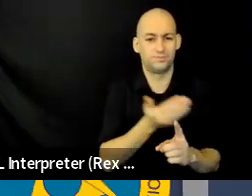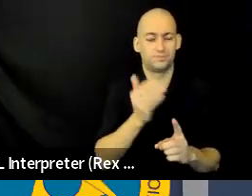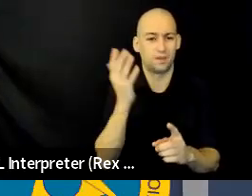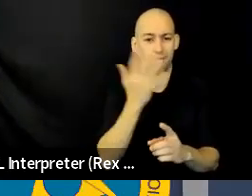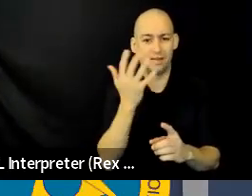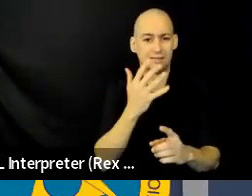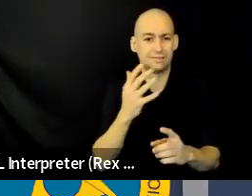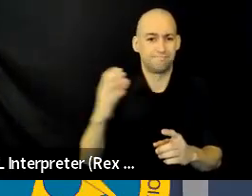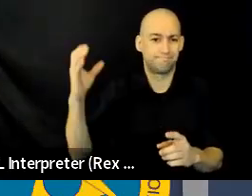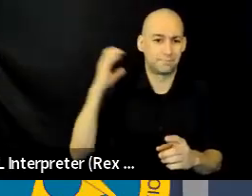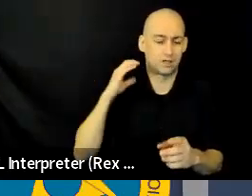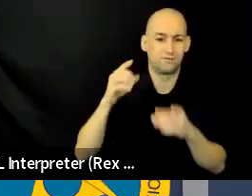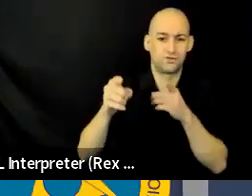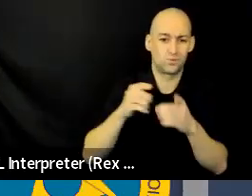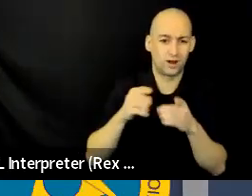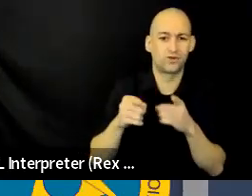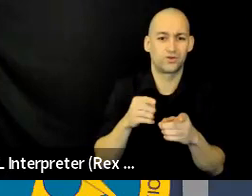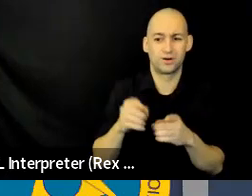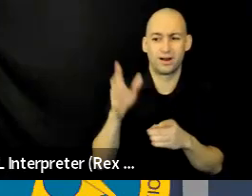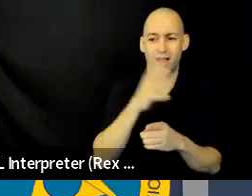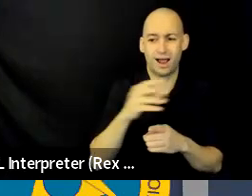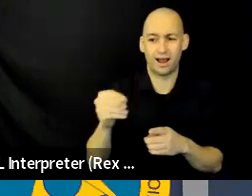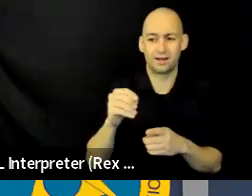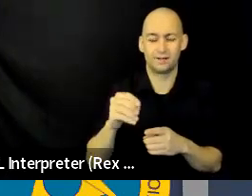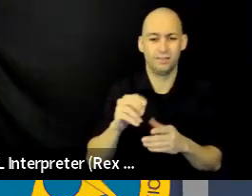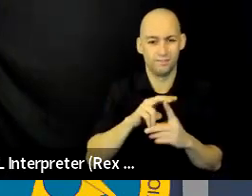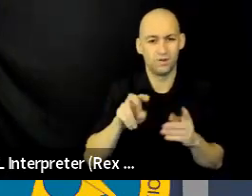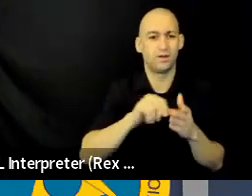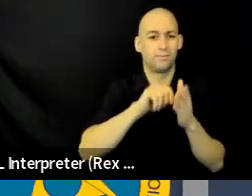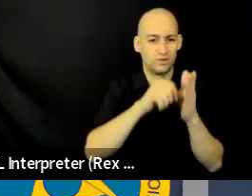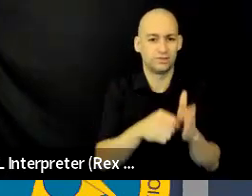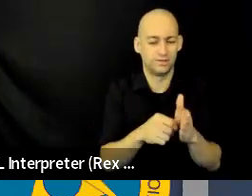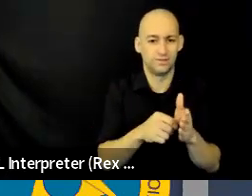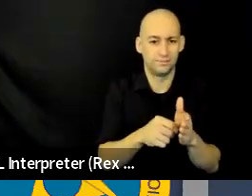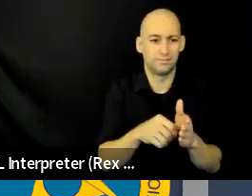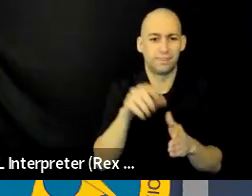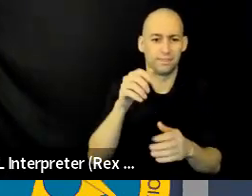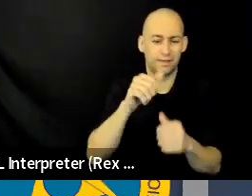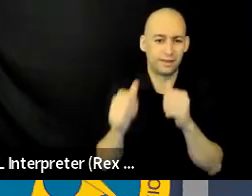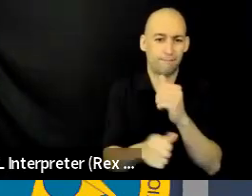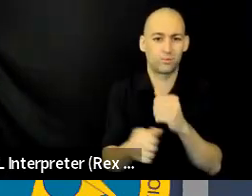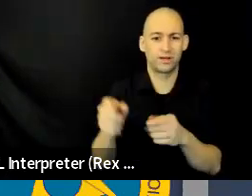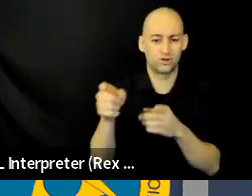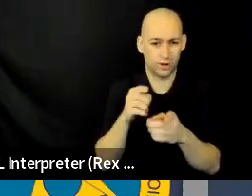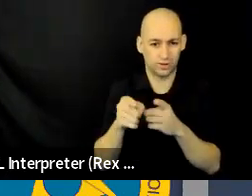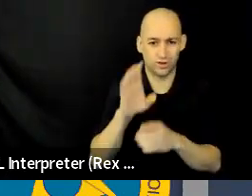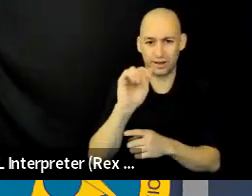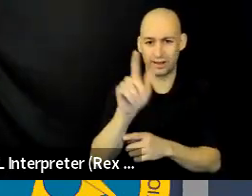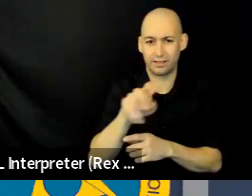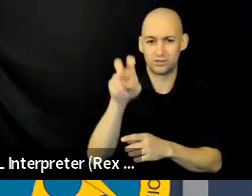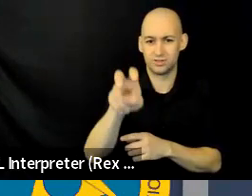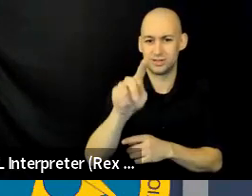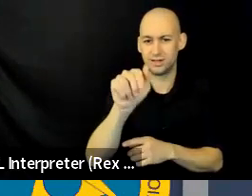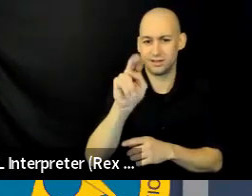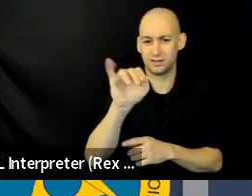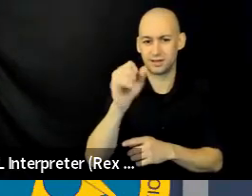amazing executive director and our incredibly impressive deputy director of Caltrans. Tanisha